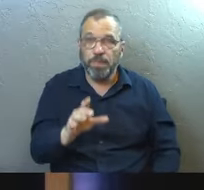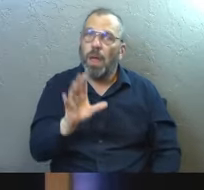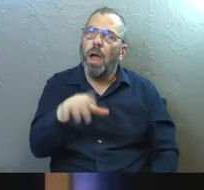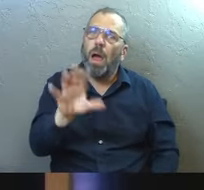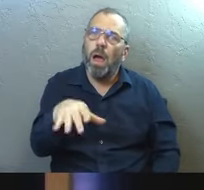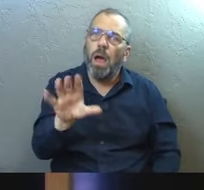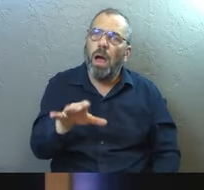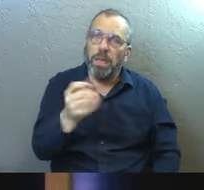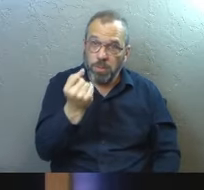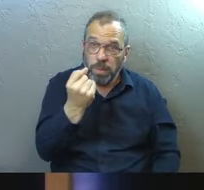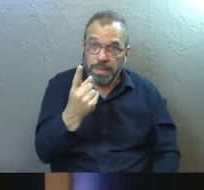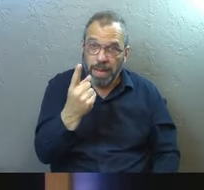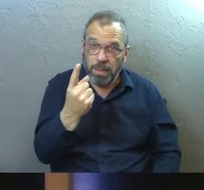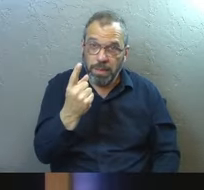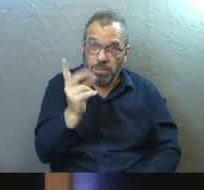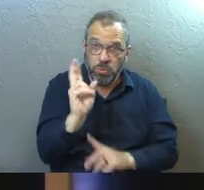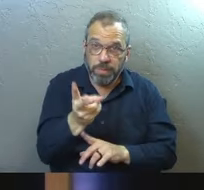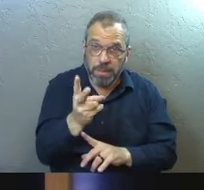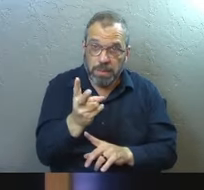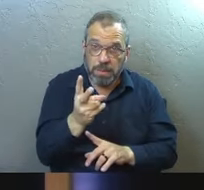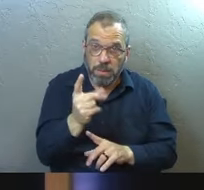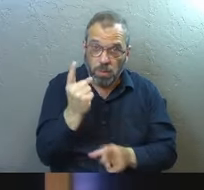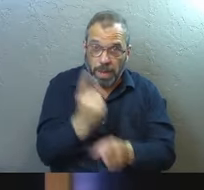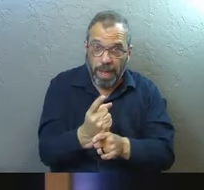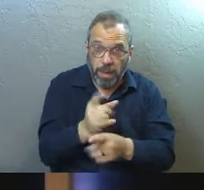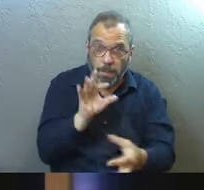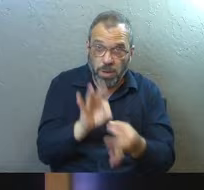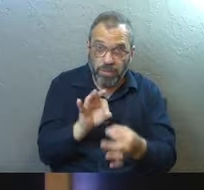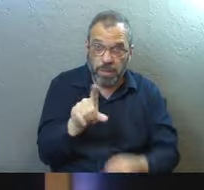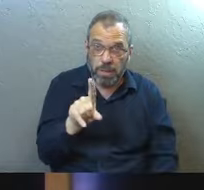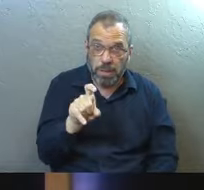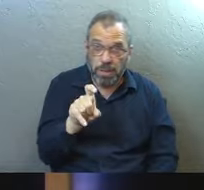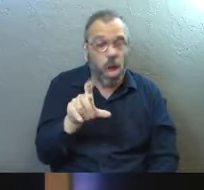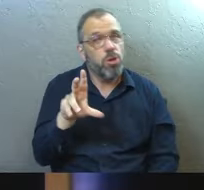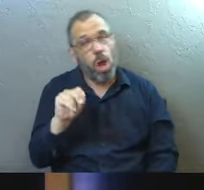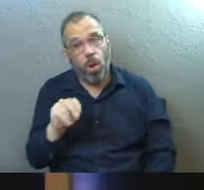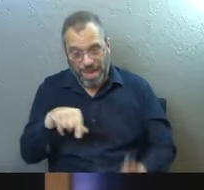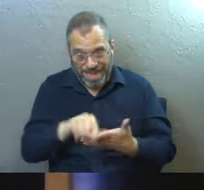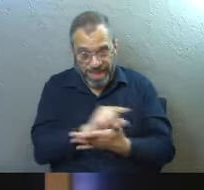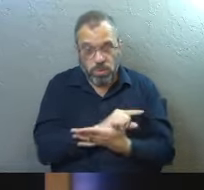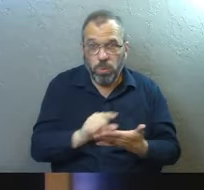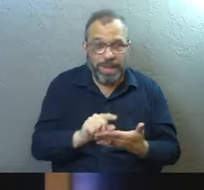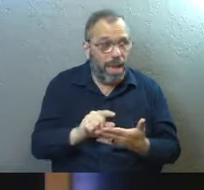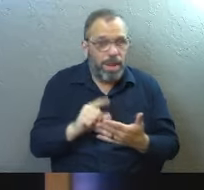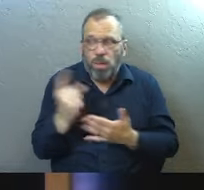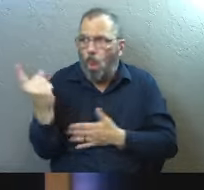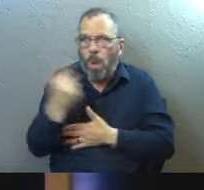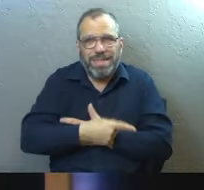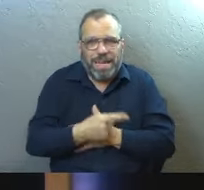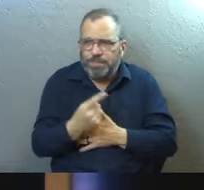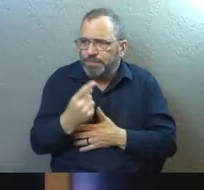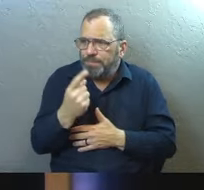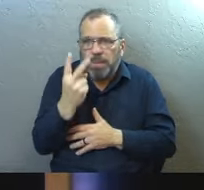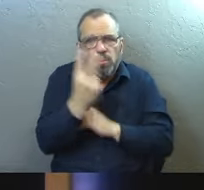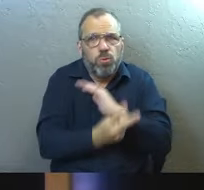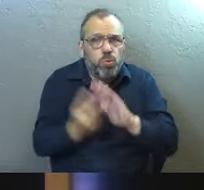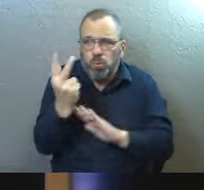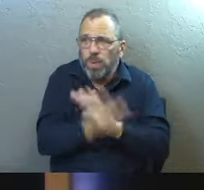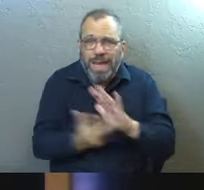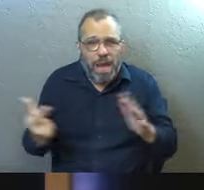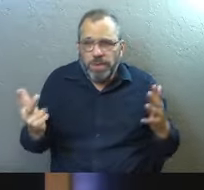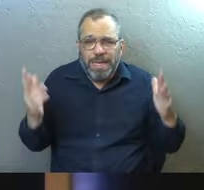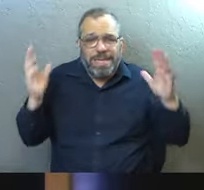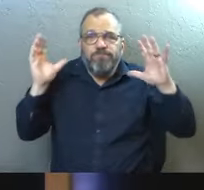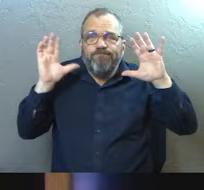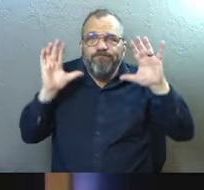you get this right in 2 minutes? No. But can you find time this week if you can't take a whole day to take like 2 or 3 hours